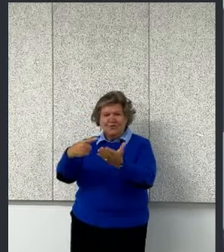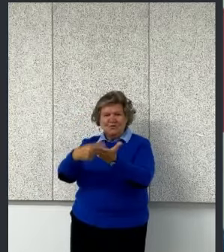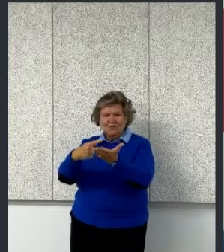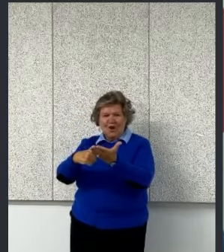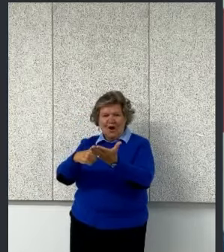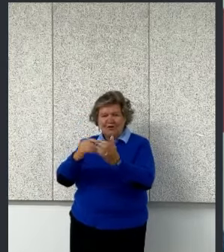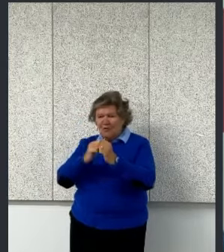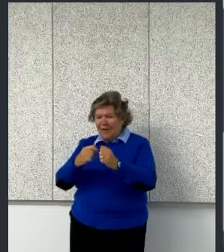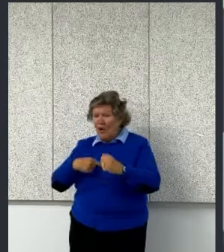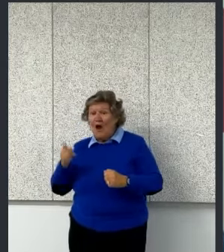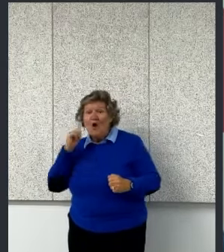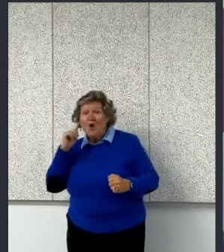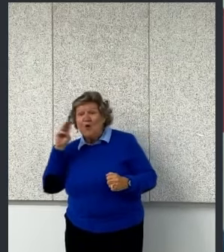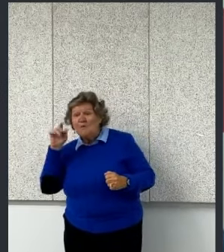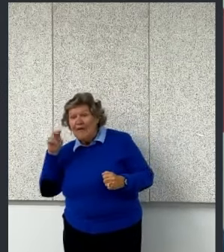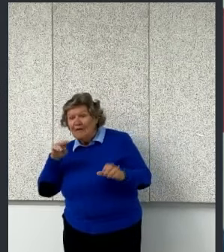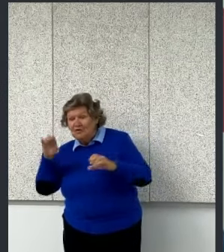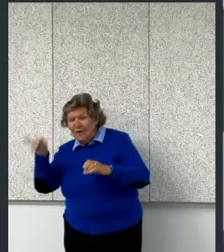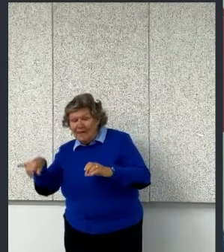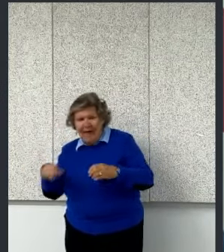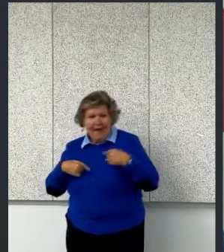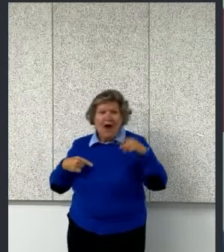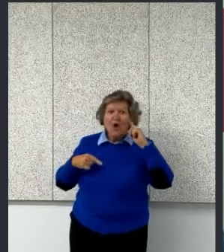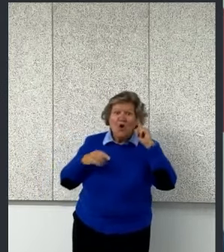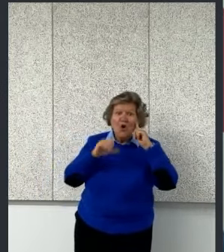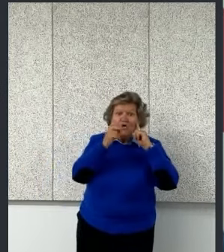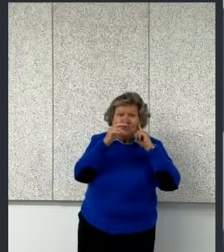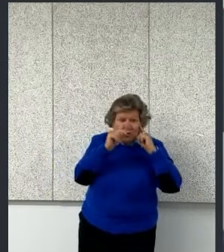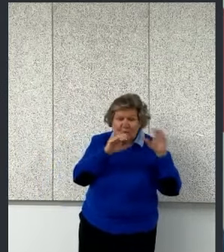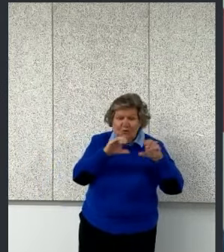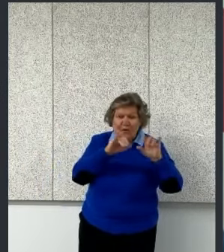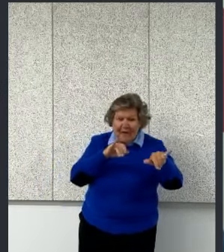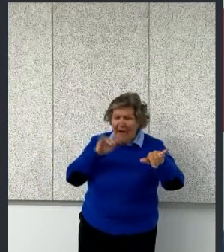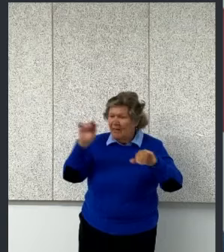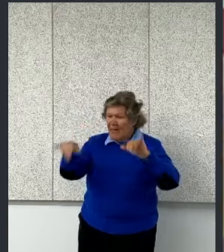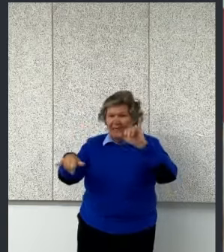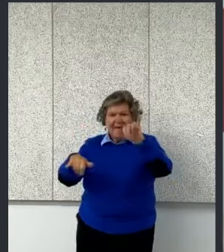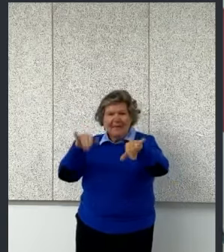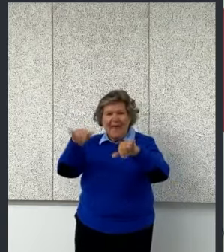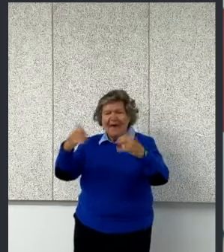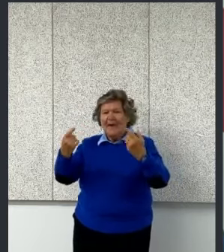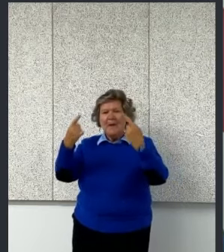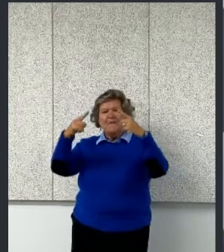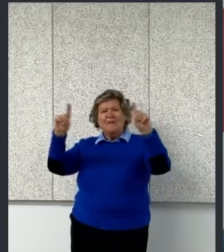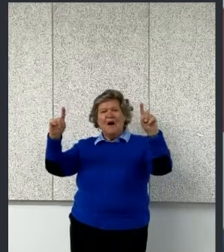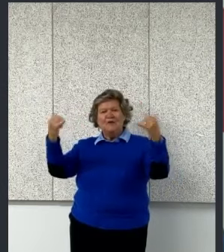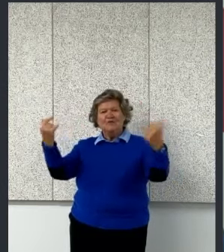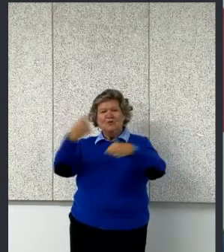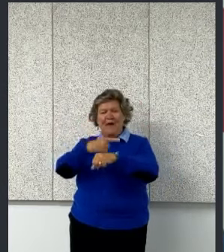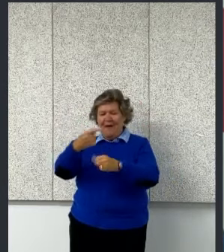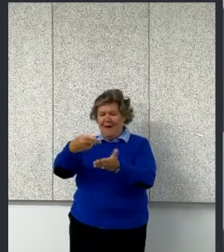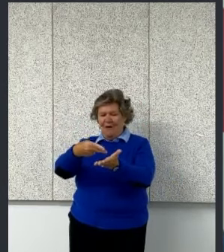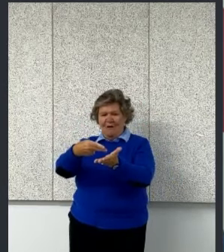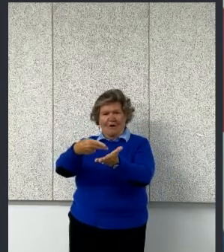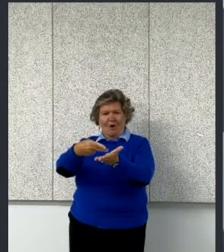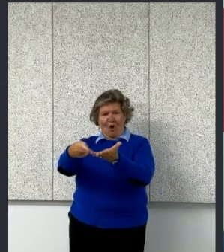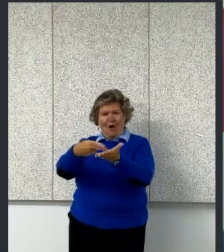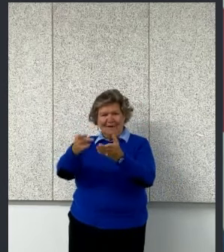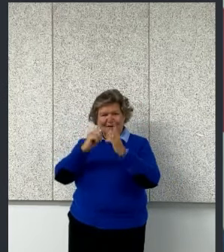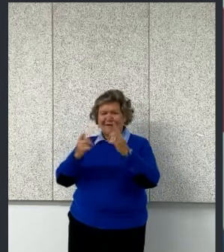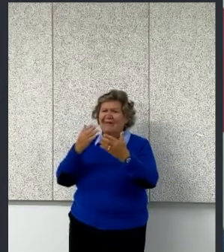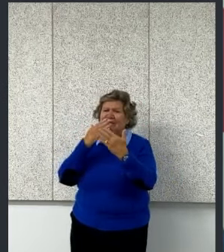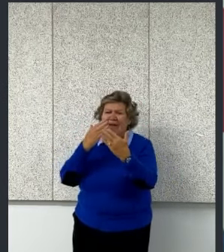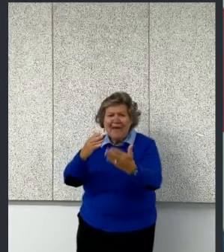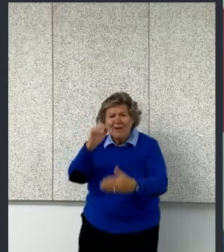doing this, and I heard that Schubert's doing that, and so to be all together here and have this conversation feels really timely, and I want to thank Art New York